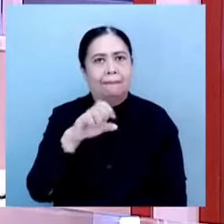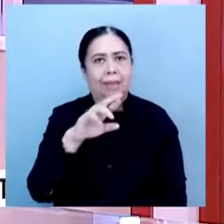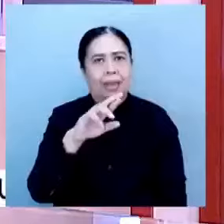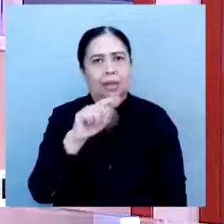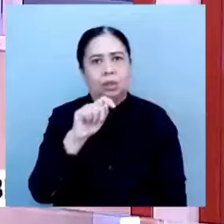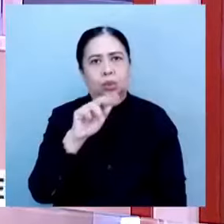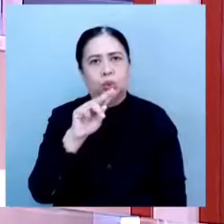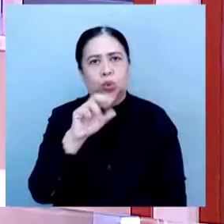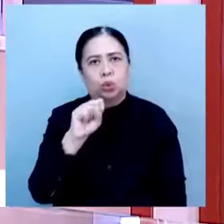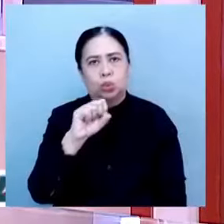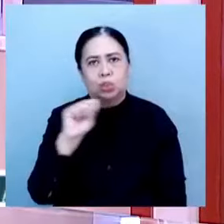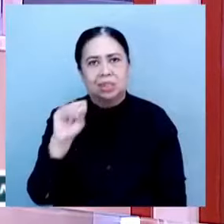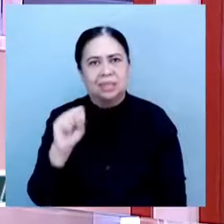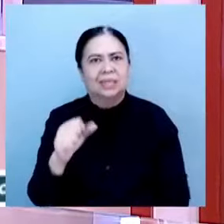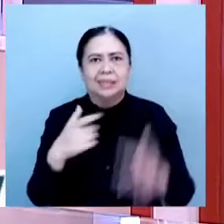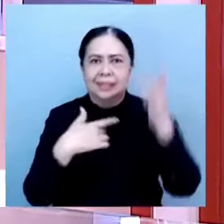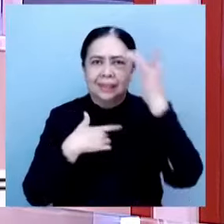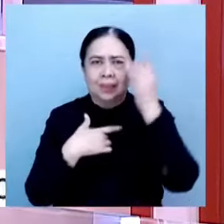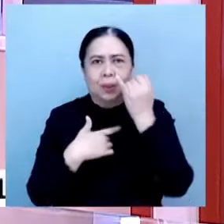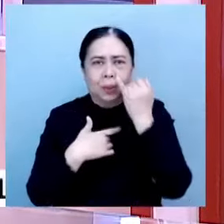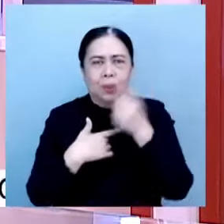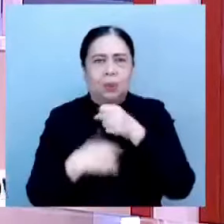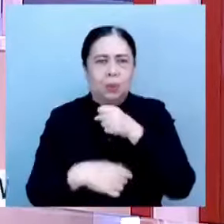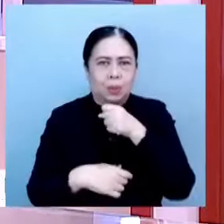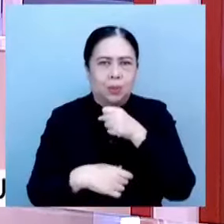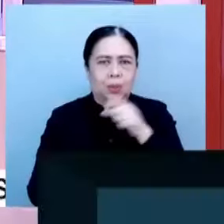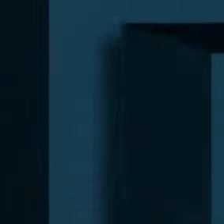in confirmed cases. Rafael Bosano reports.